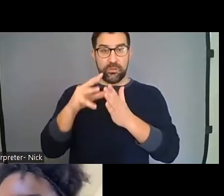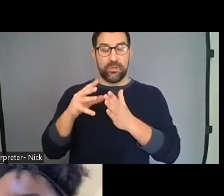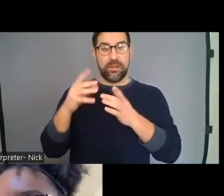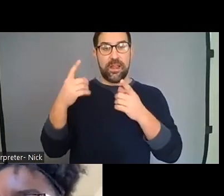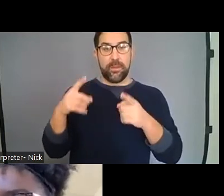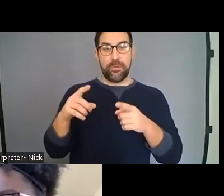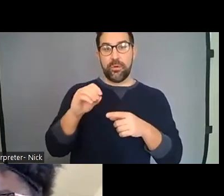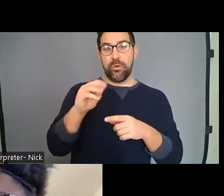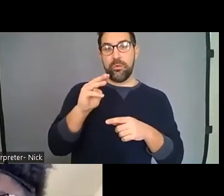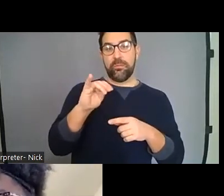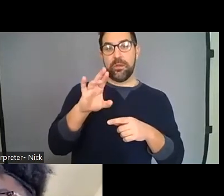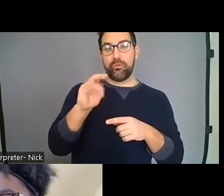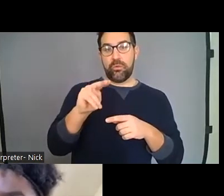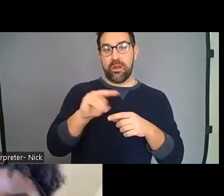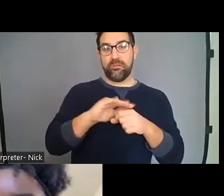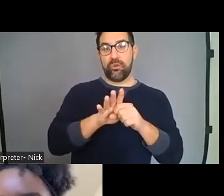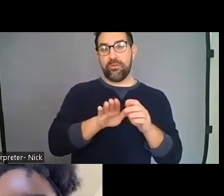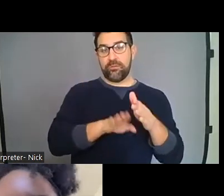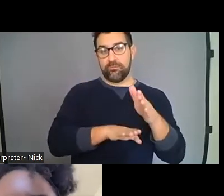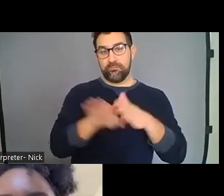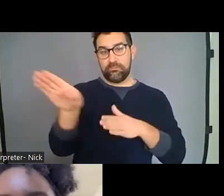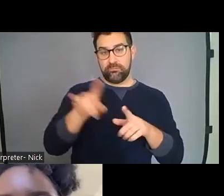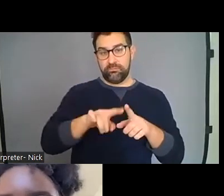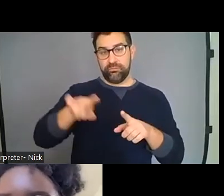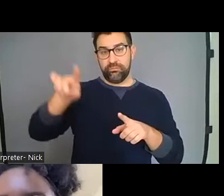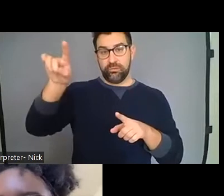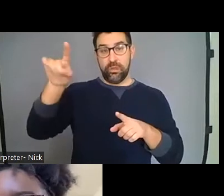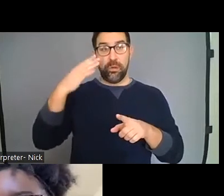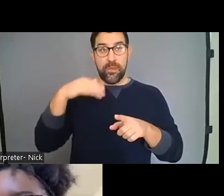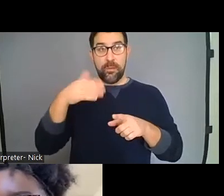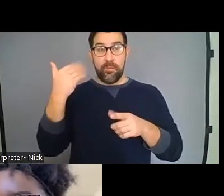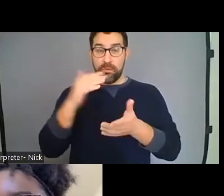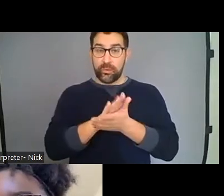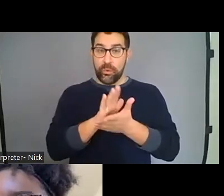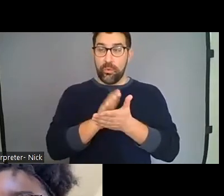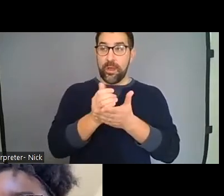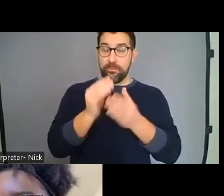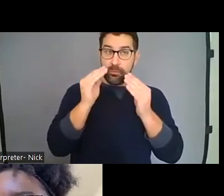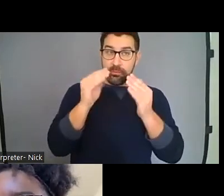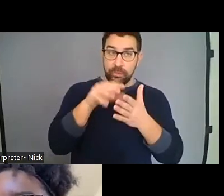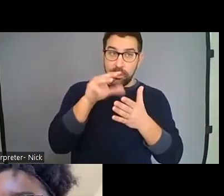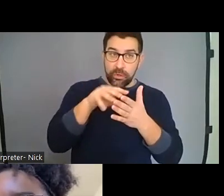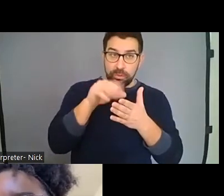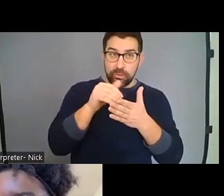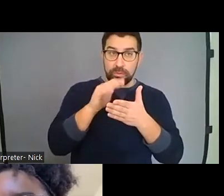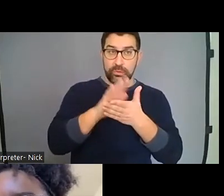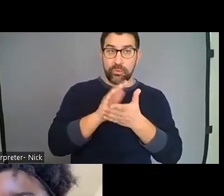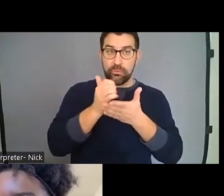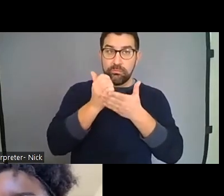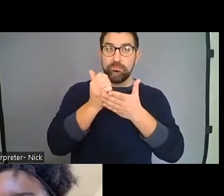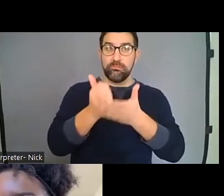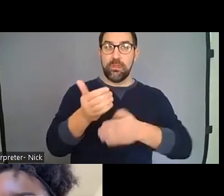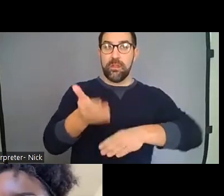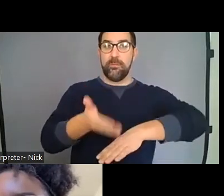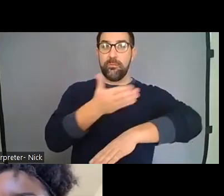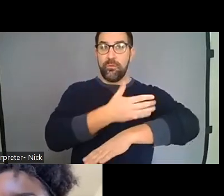surge, school was going from a place that actually helped students learn and improve their mental health as opposed